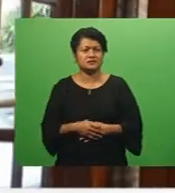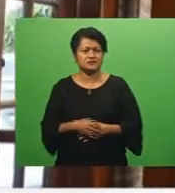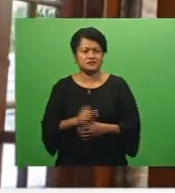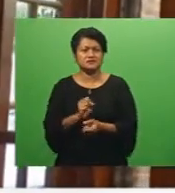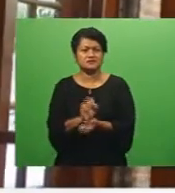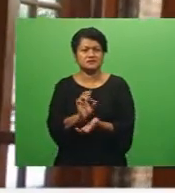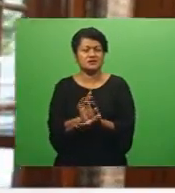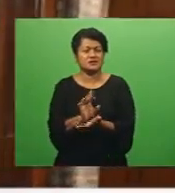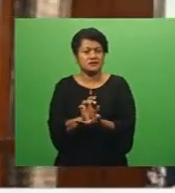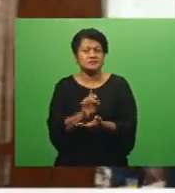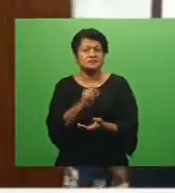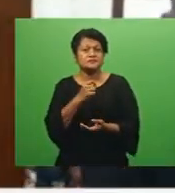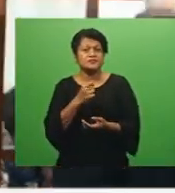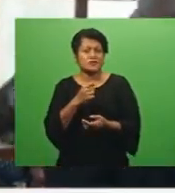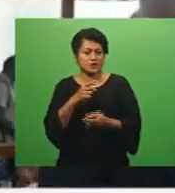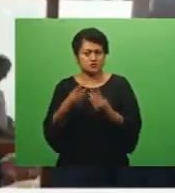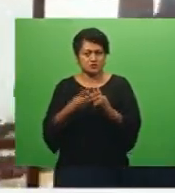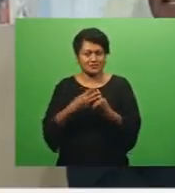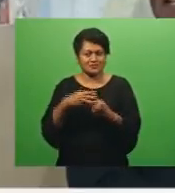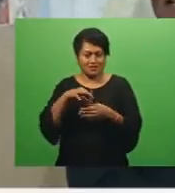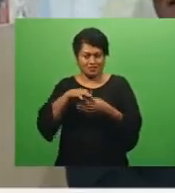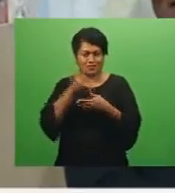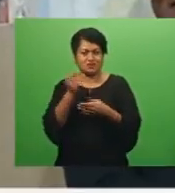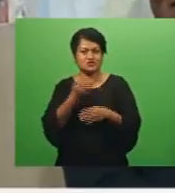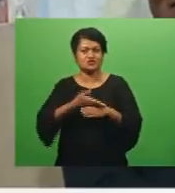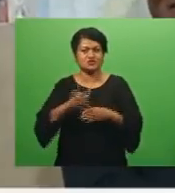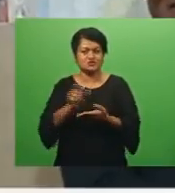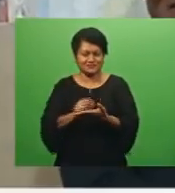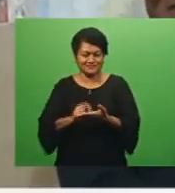And Sodelpa appoints new General Secretary.